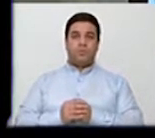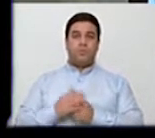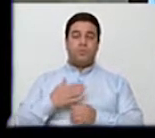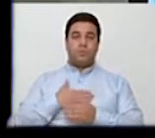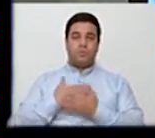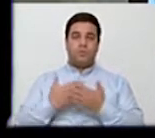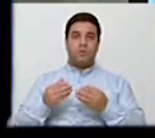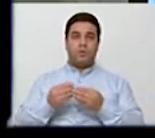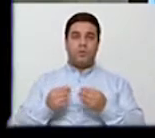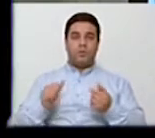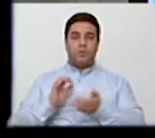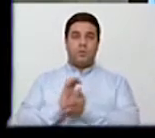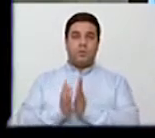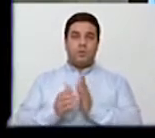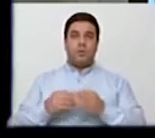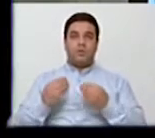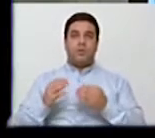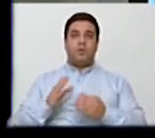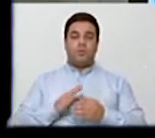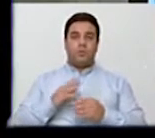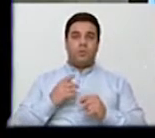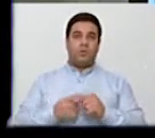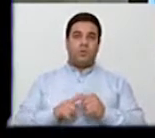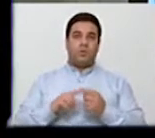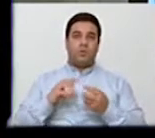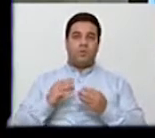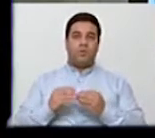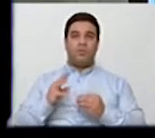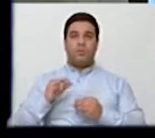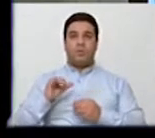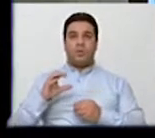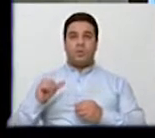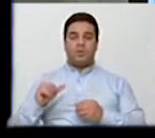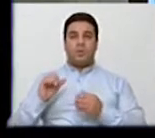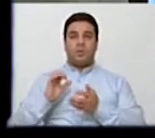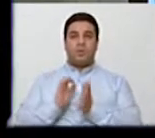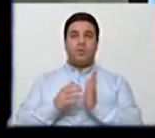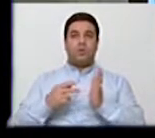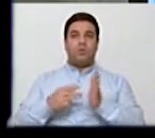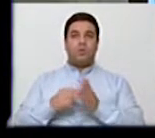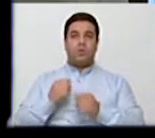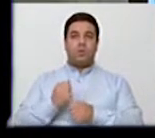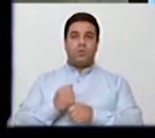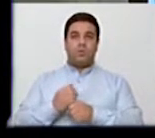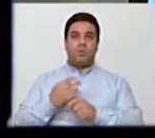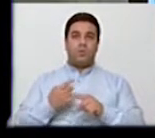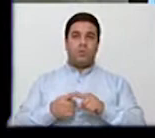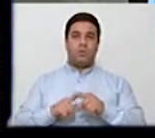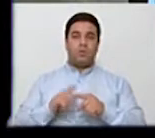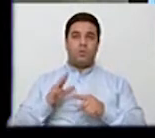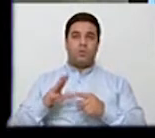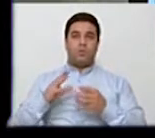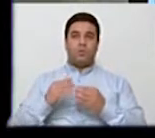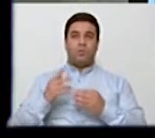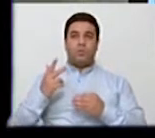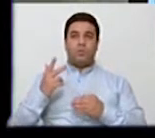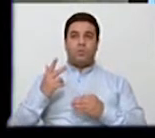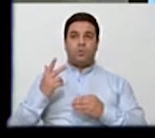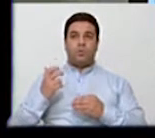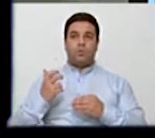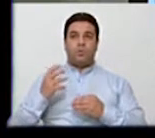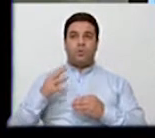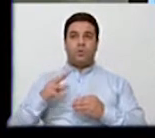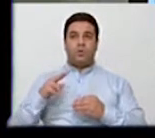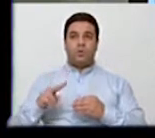Bizga eritmaning zichligi berilgan bo'lib, uning eritmani massasiga zichligini bo'ladigan bo'lsak, eritmaning hajmi 300 ml